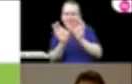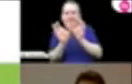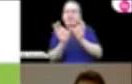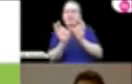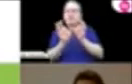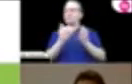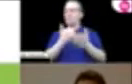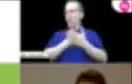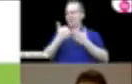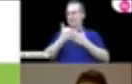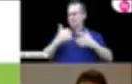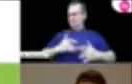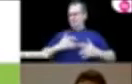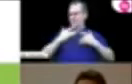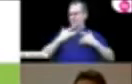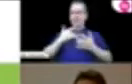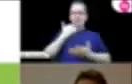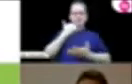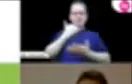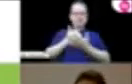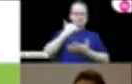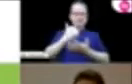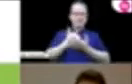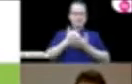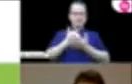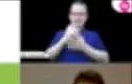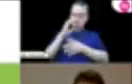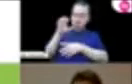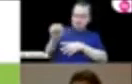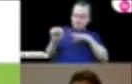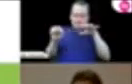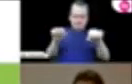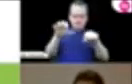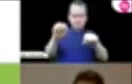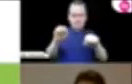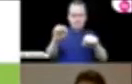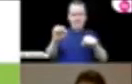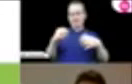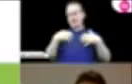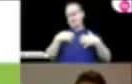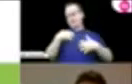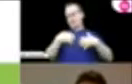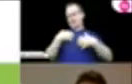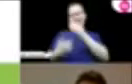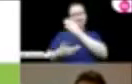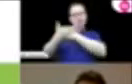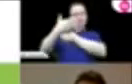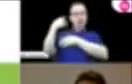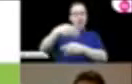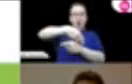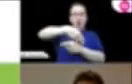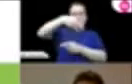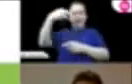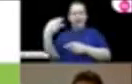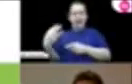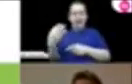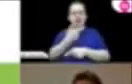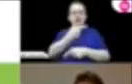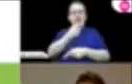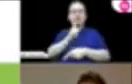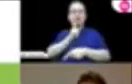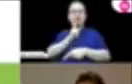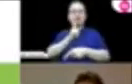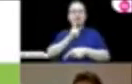always fantastic to find evidence of historical queer and gender variant lives, and different people